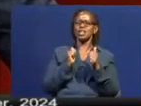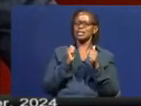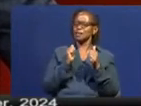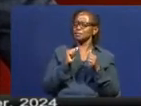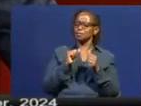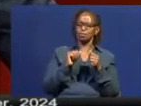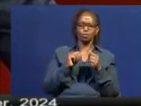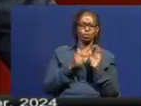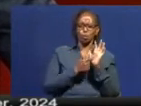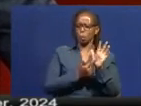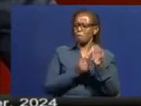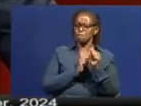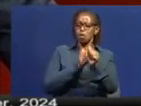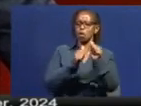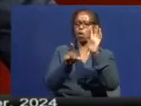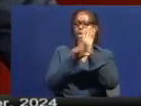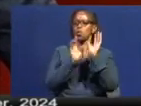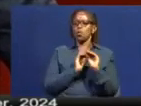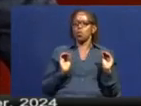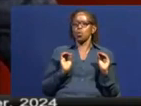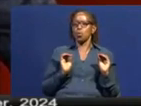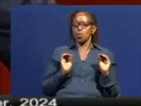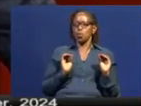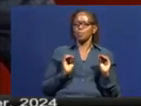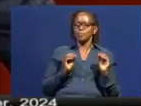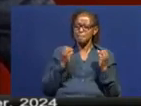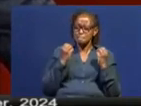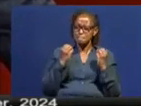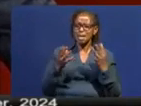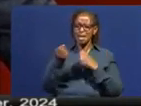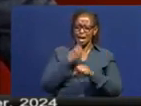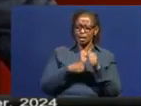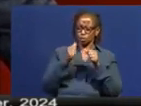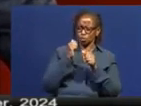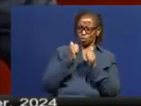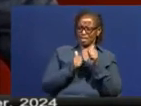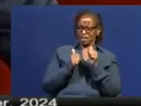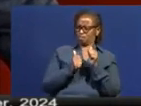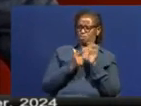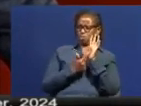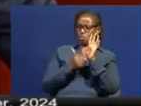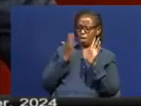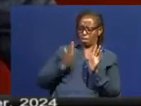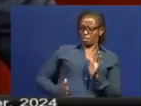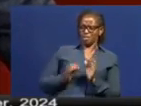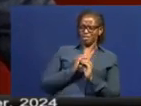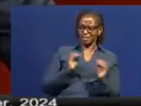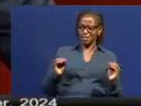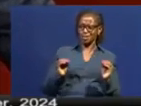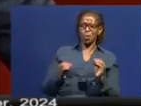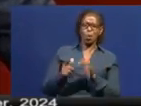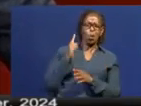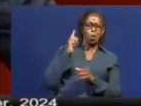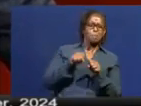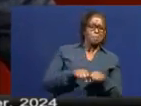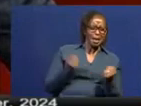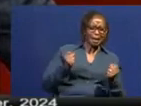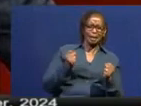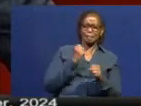as actions that are unethical, illegal, and that severely breach public